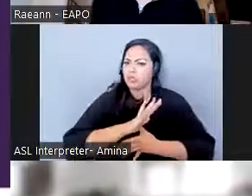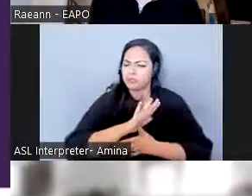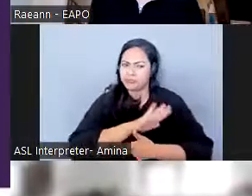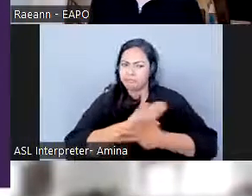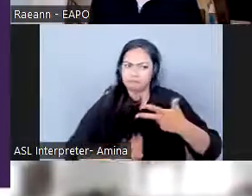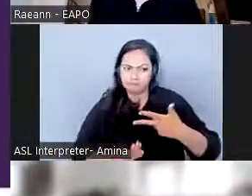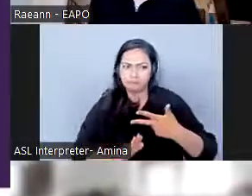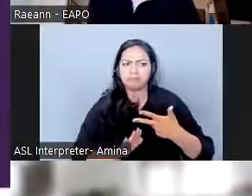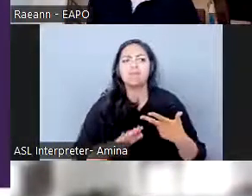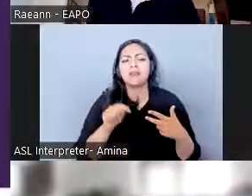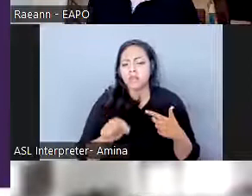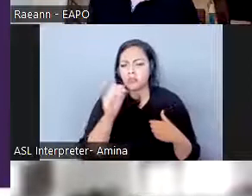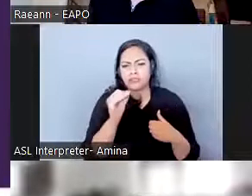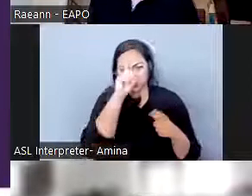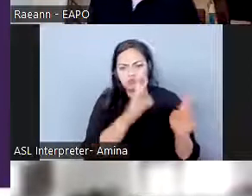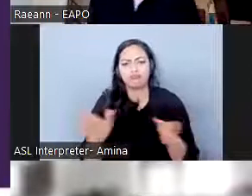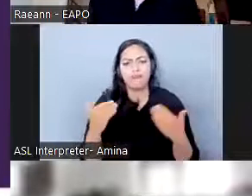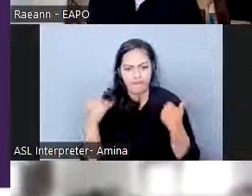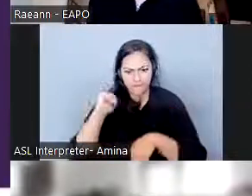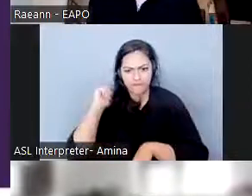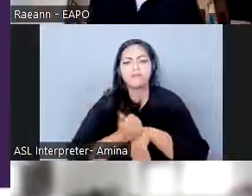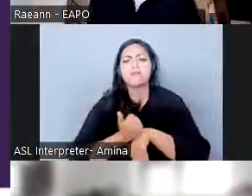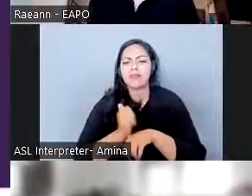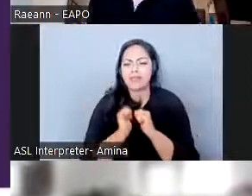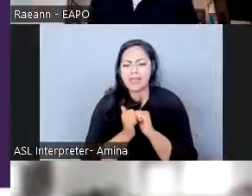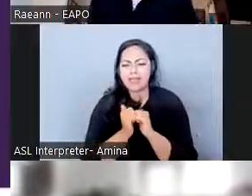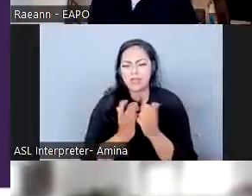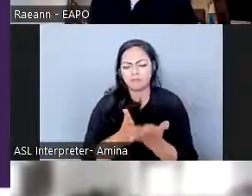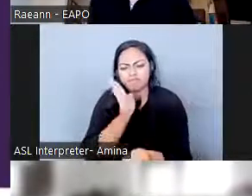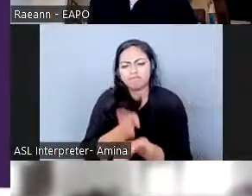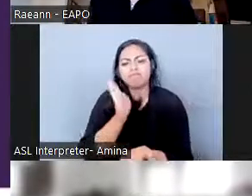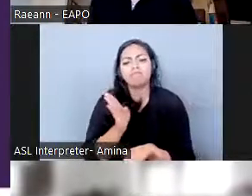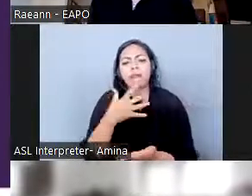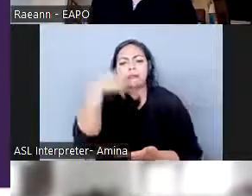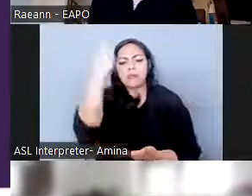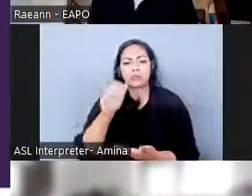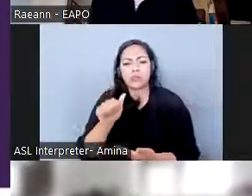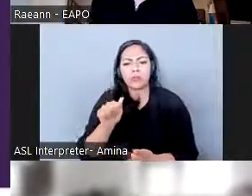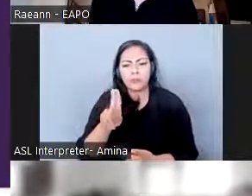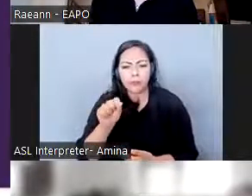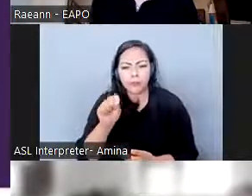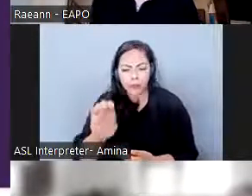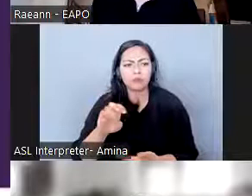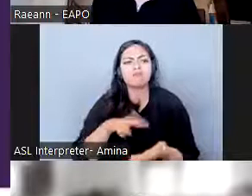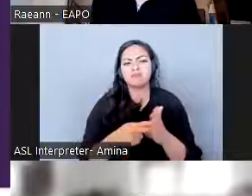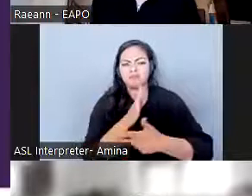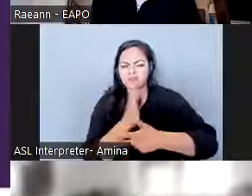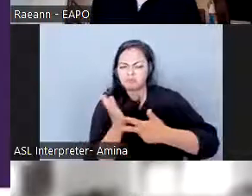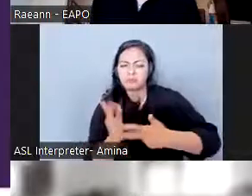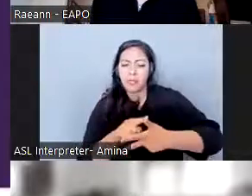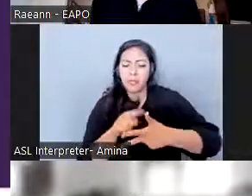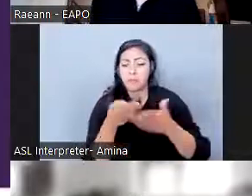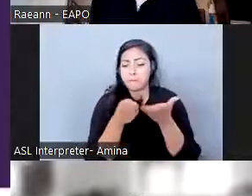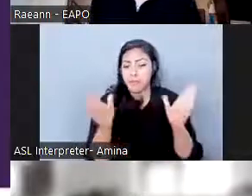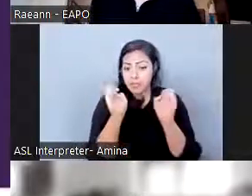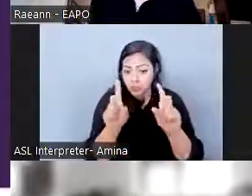abuse. Funded through the Ministry of Seniors and Accessibility, we work towards public education and awareness. And as